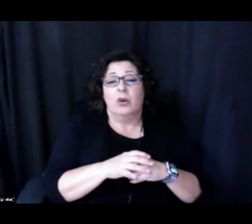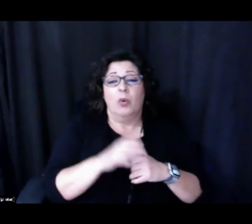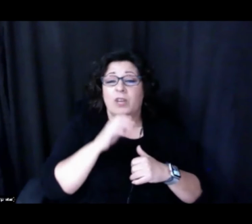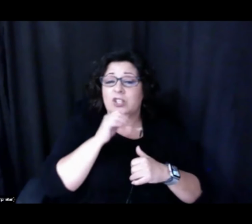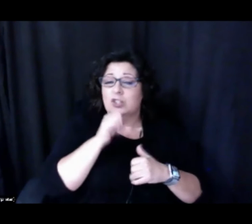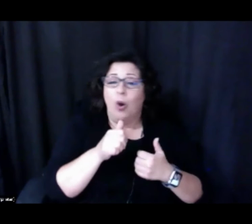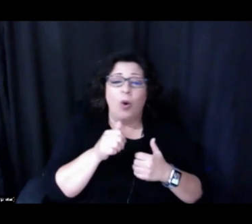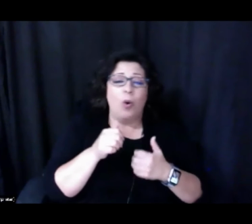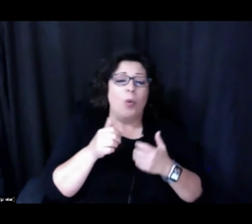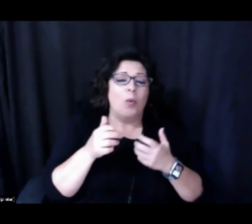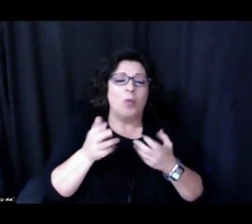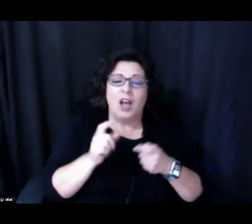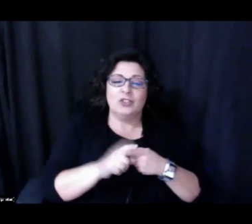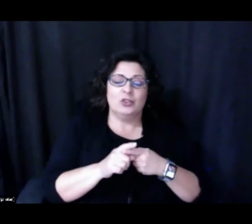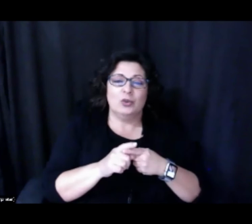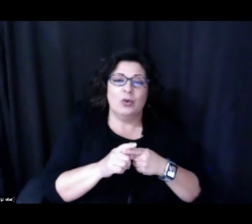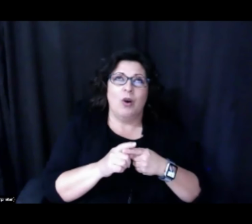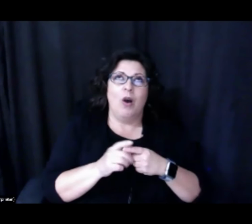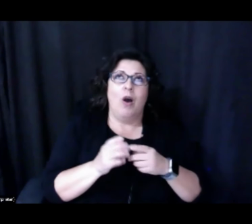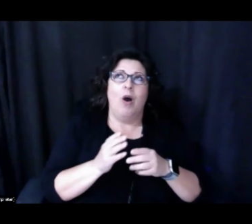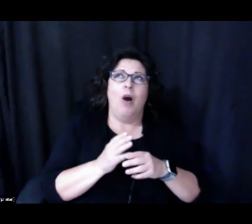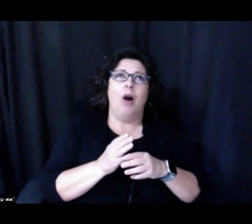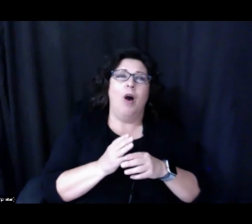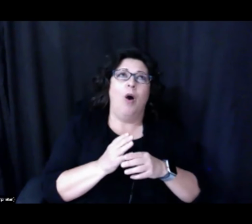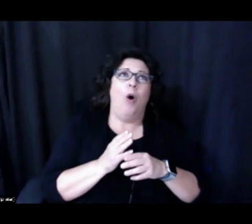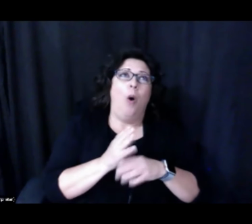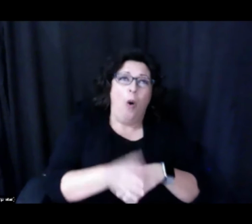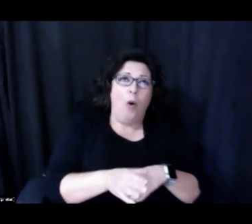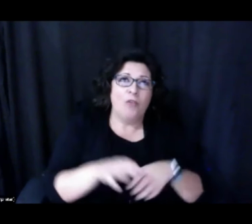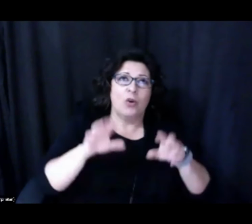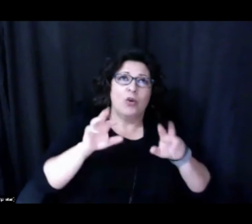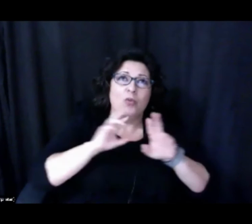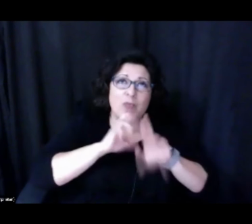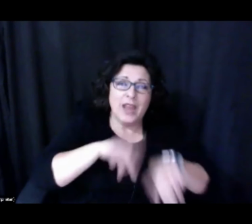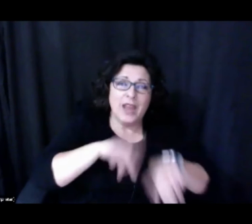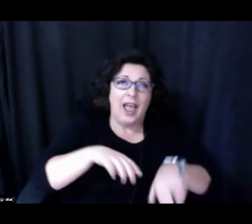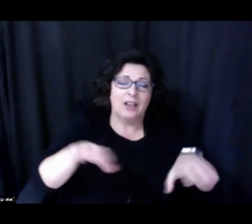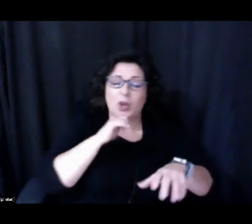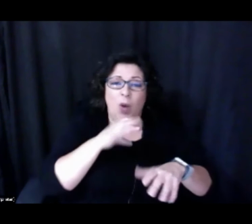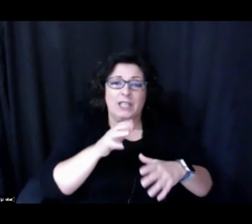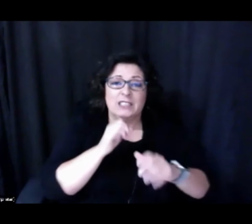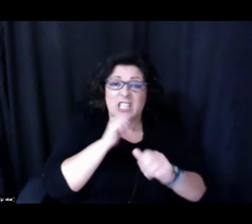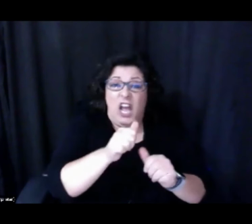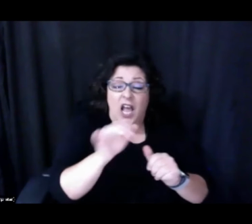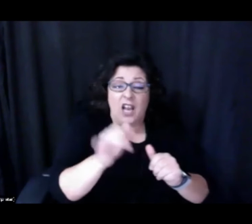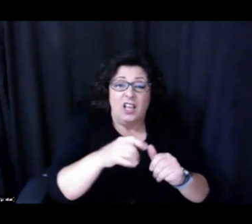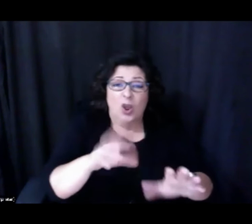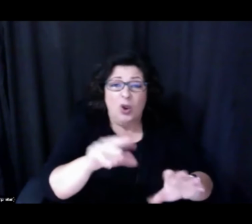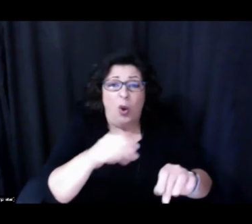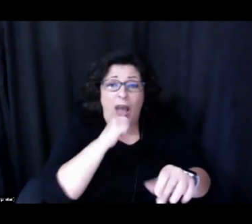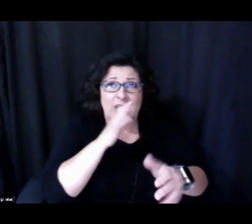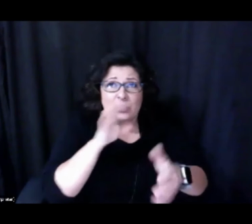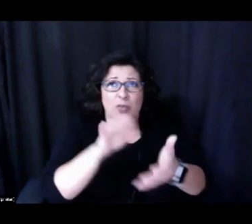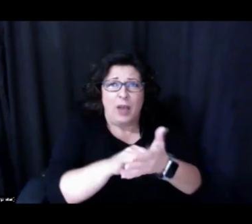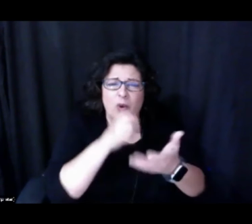don't want to overreact, right? We don't want to deny what we said, like, no, I didn't do